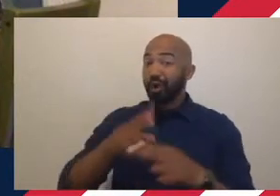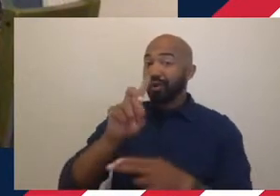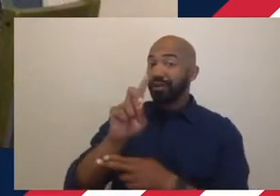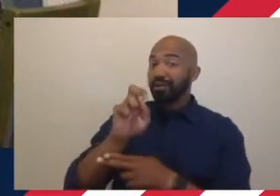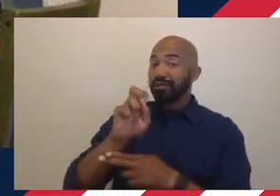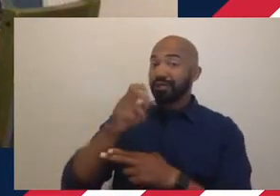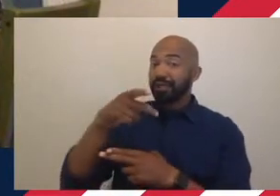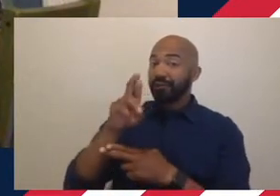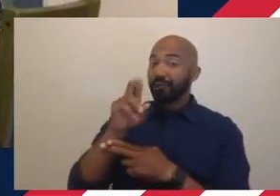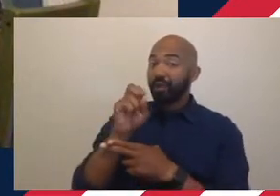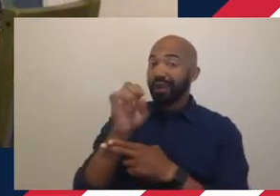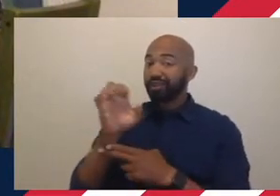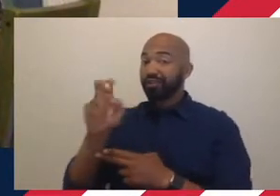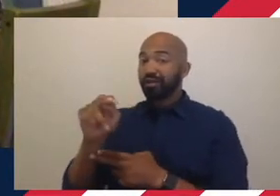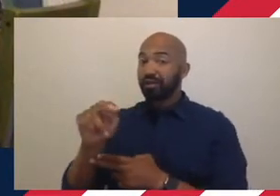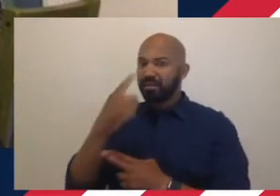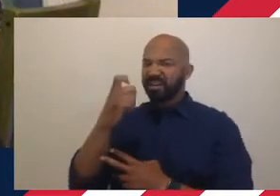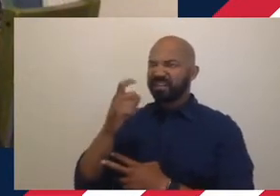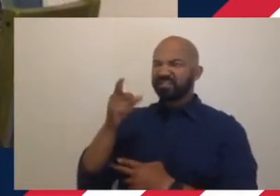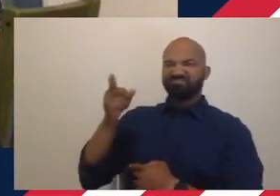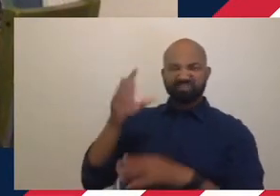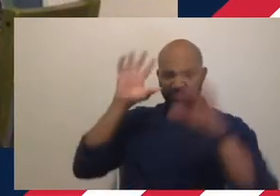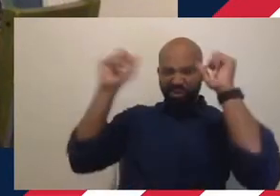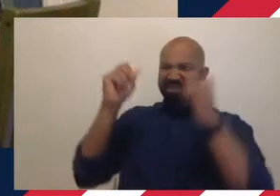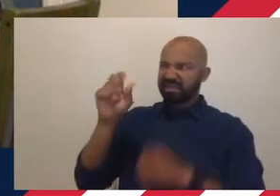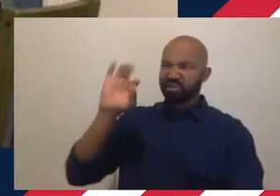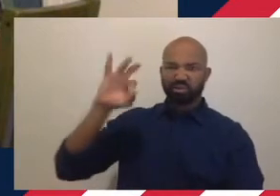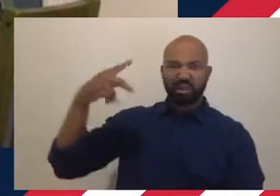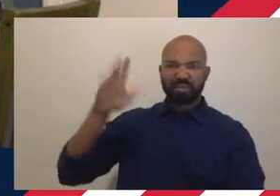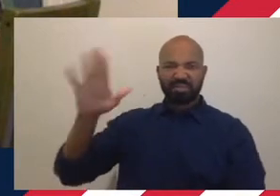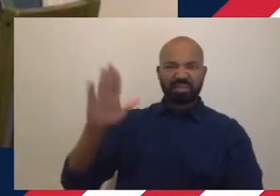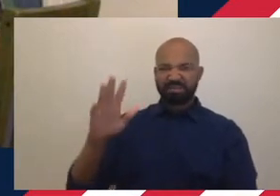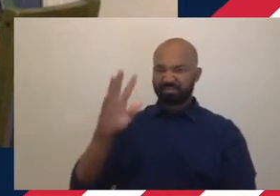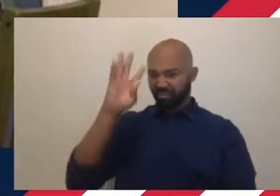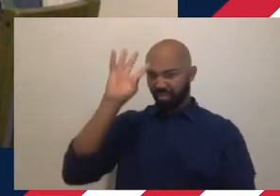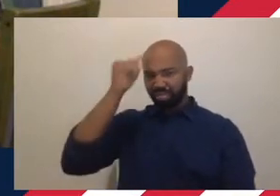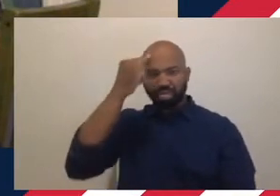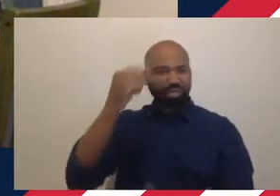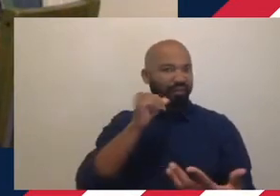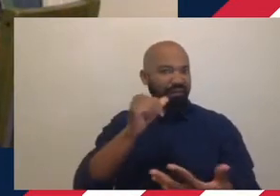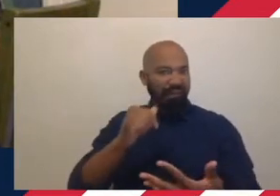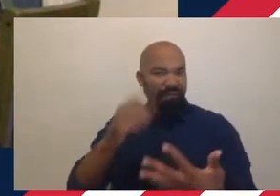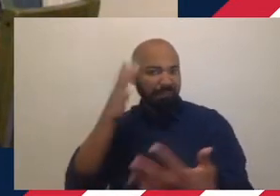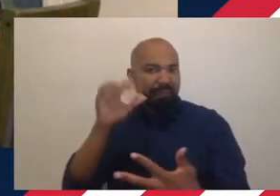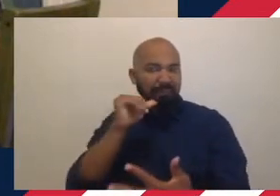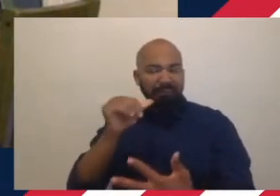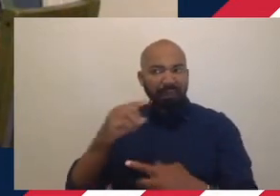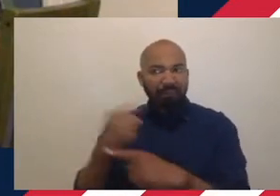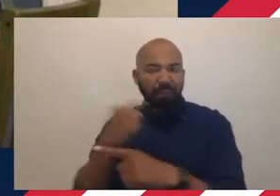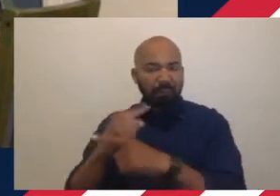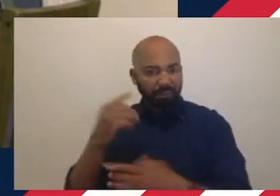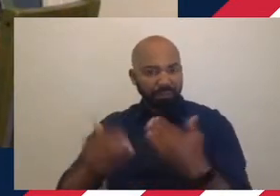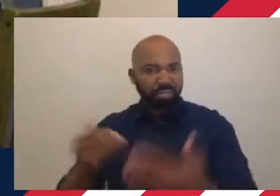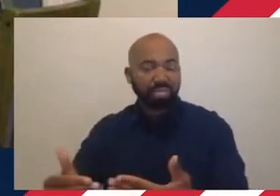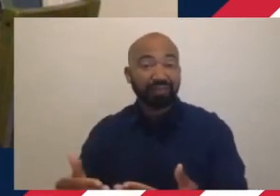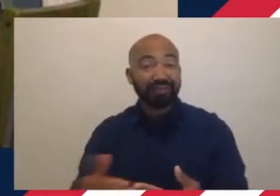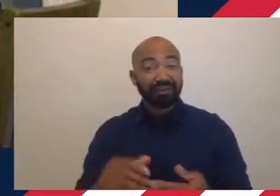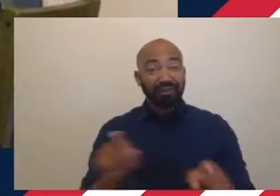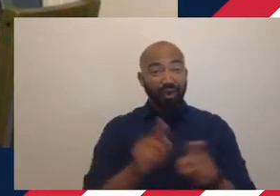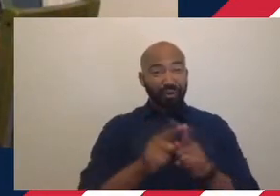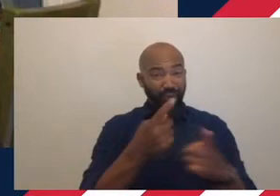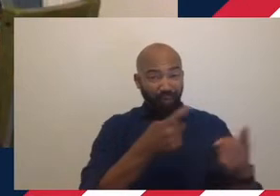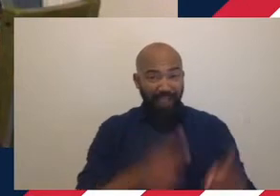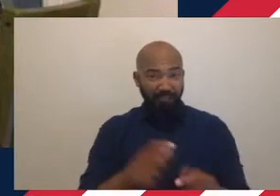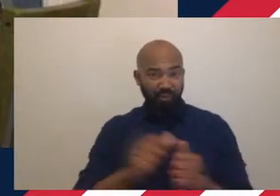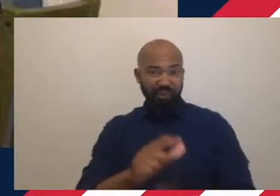Trump's chronic incompetence, to the unrest that has gripped our nation as a result of police violence against African